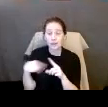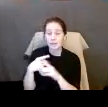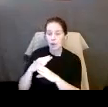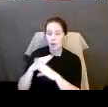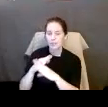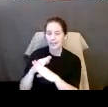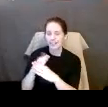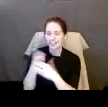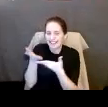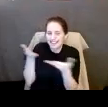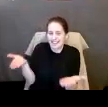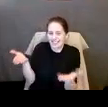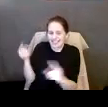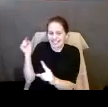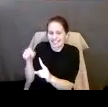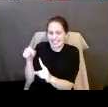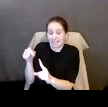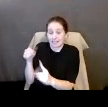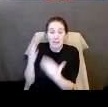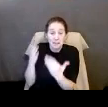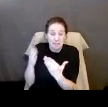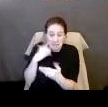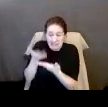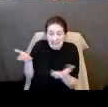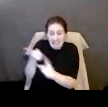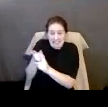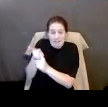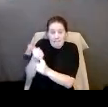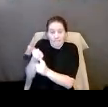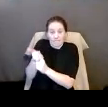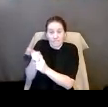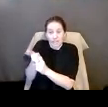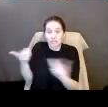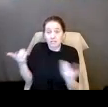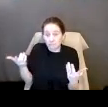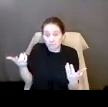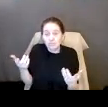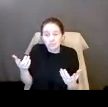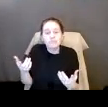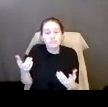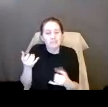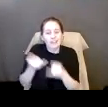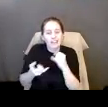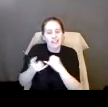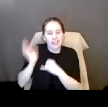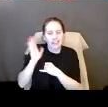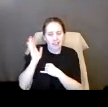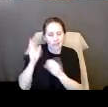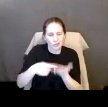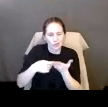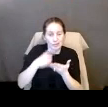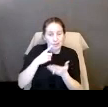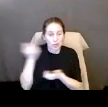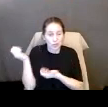the stuff, right? Maybe it's the stuff. So as we talked about last time, supplying